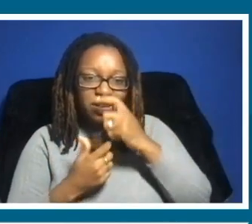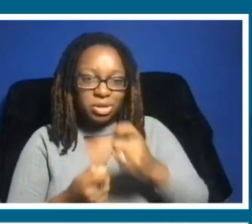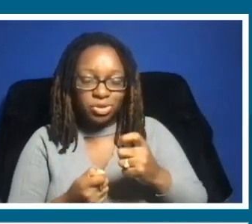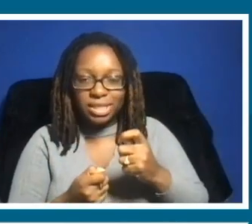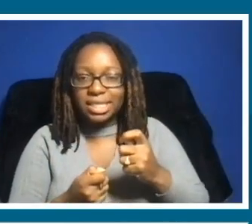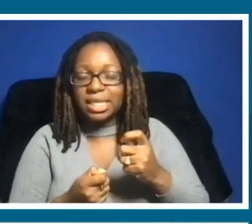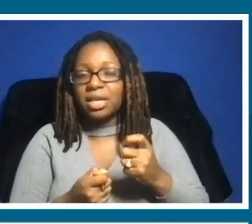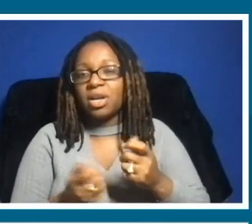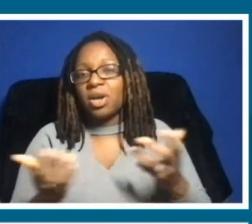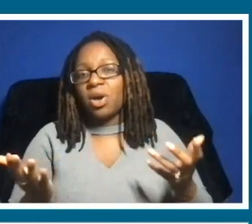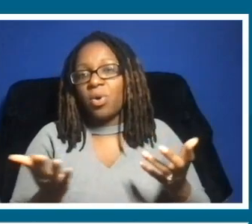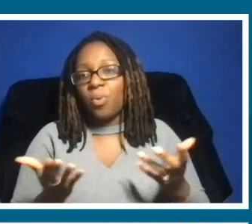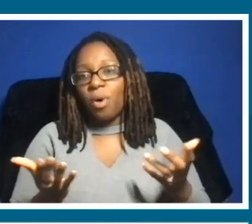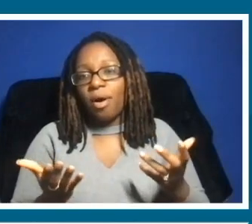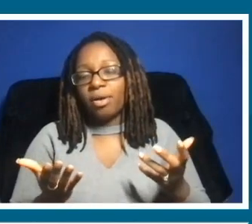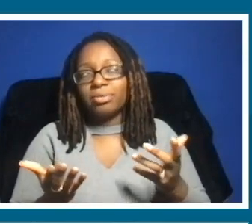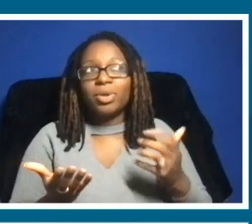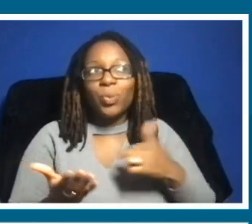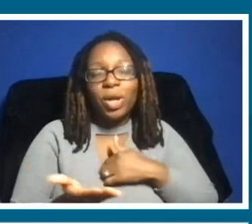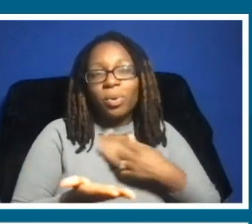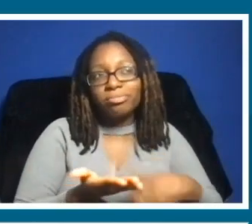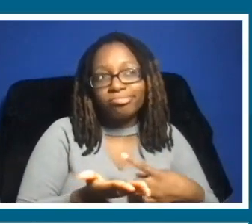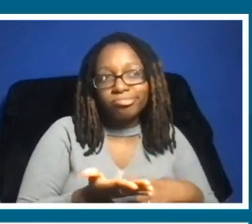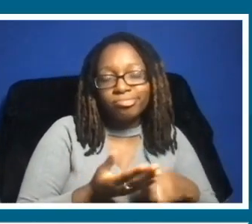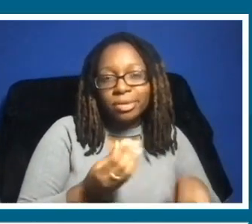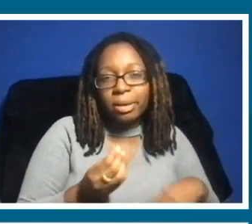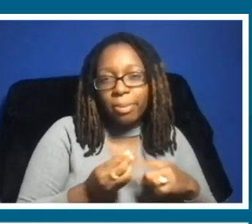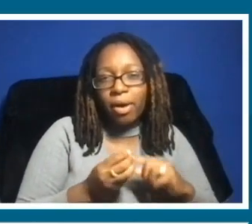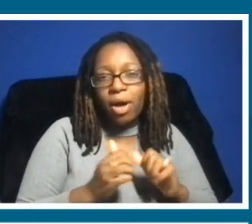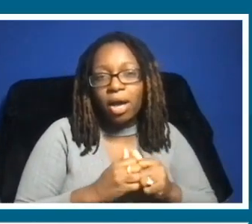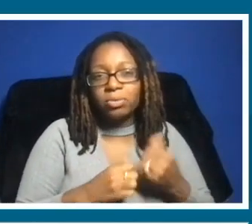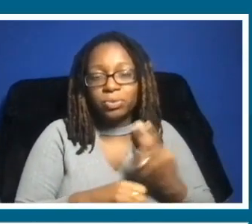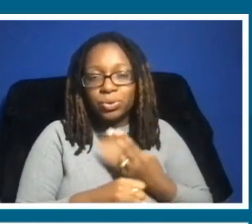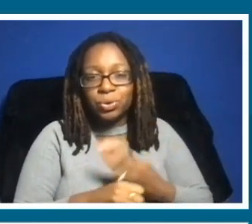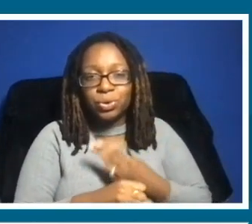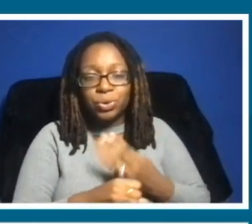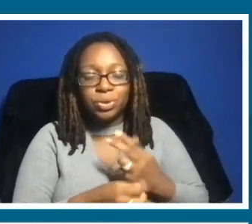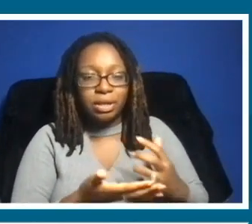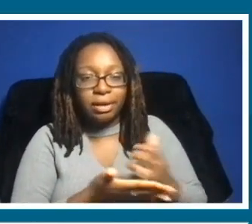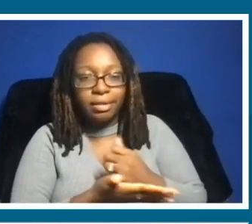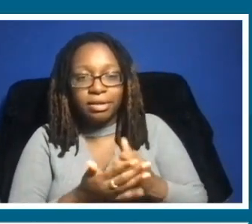in the conversation we were having about using collections from different